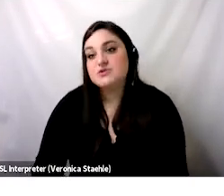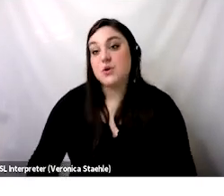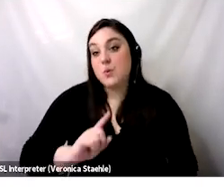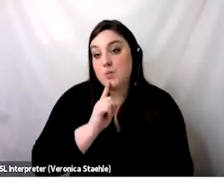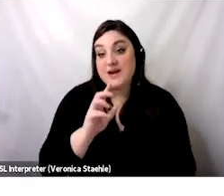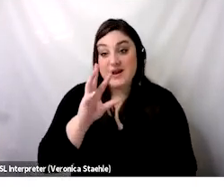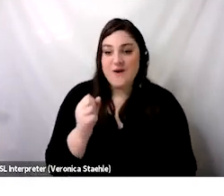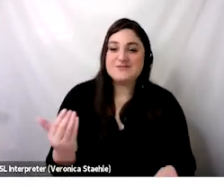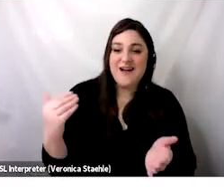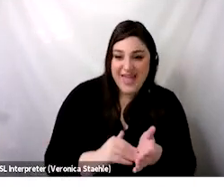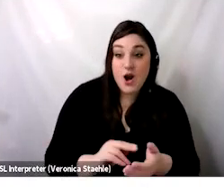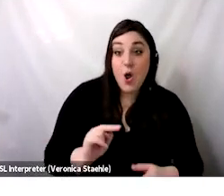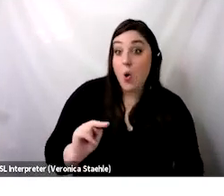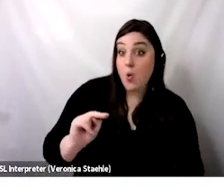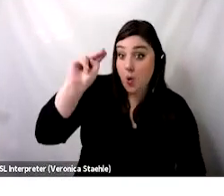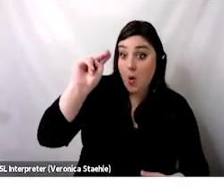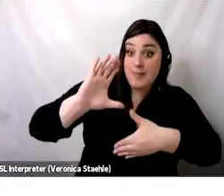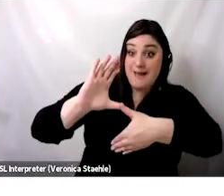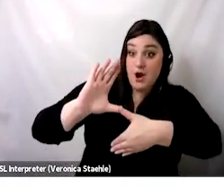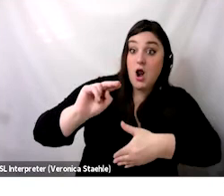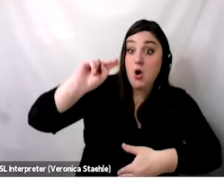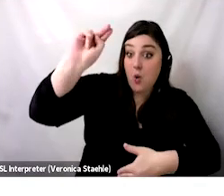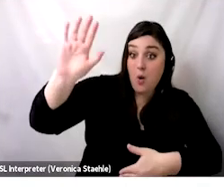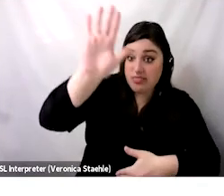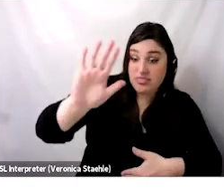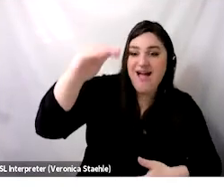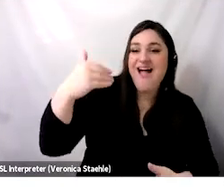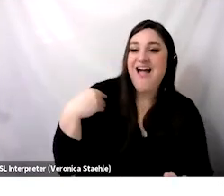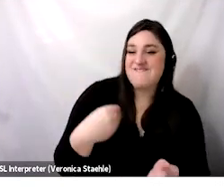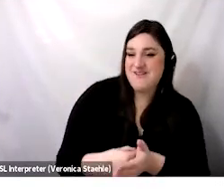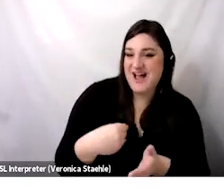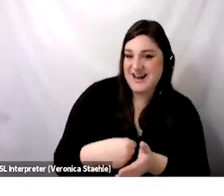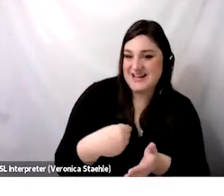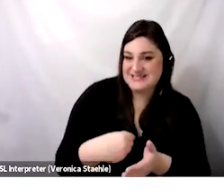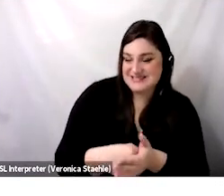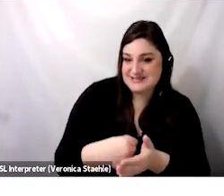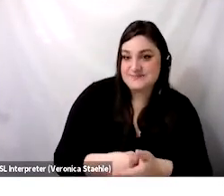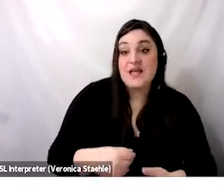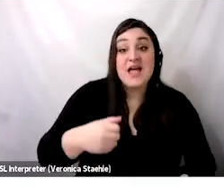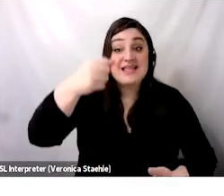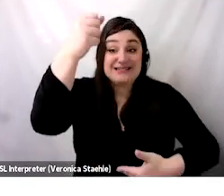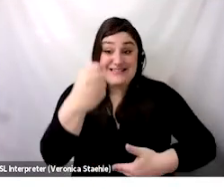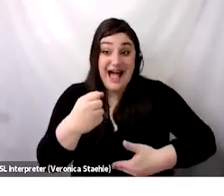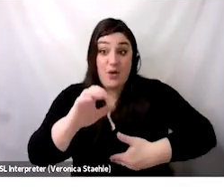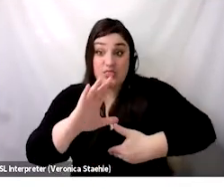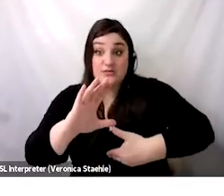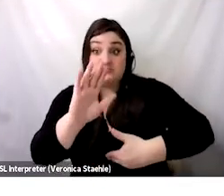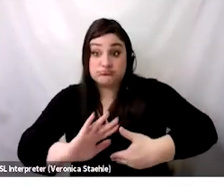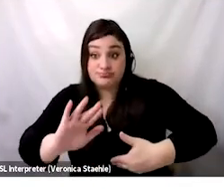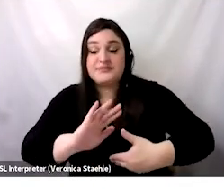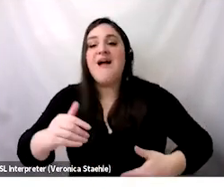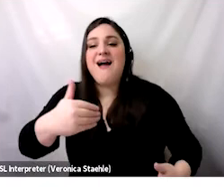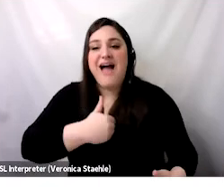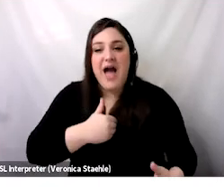finances, the South that had the crop and labor, and it was Britain who had the money and the desire